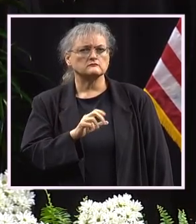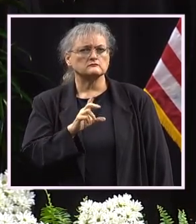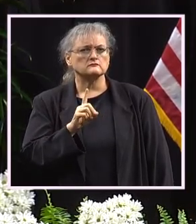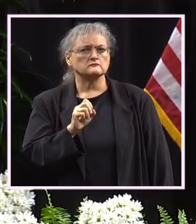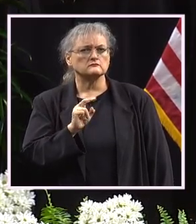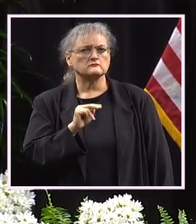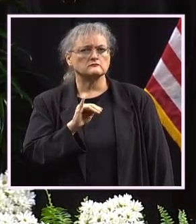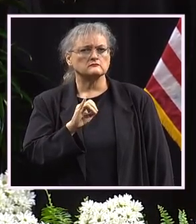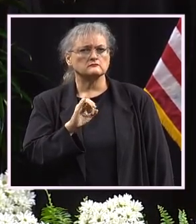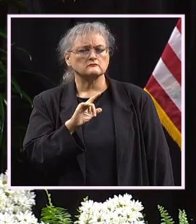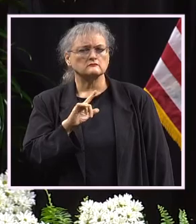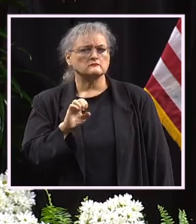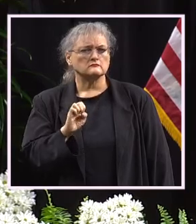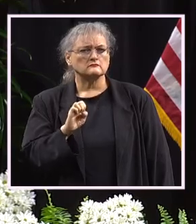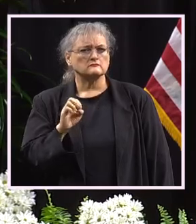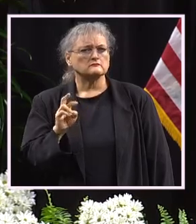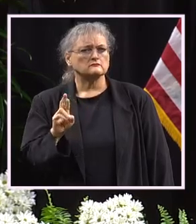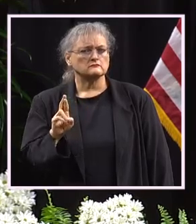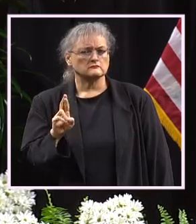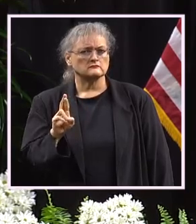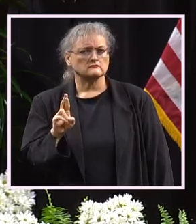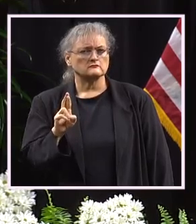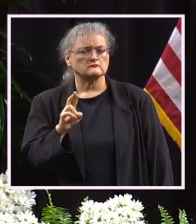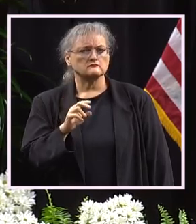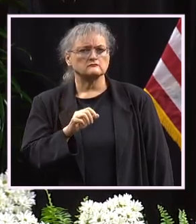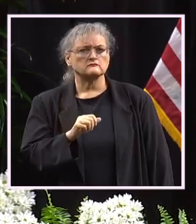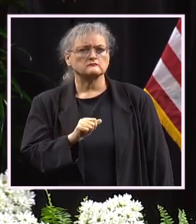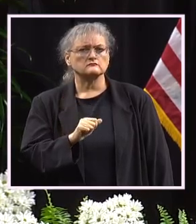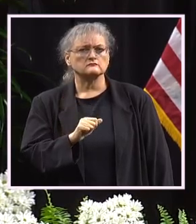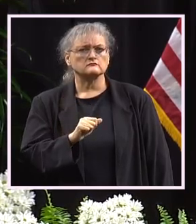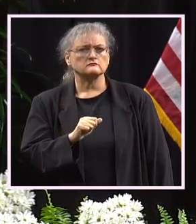Danielle Juliana Rodriguez, MBA.